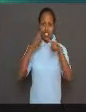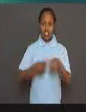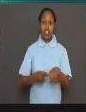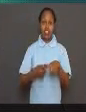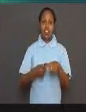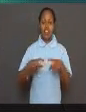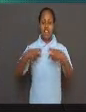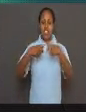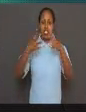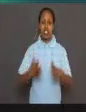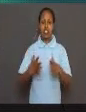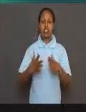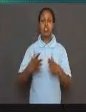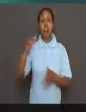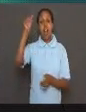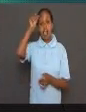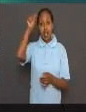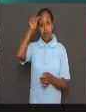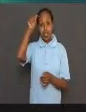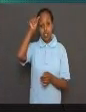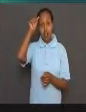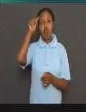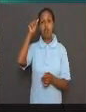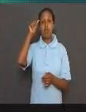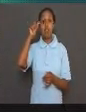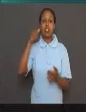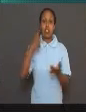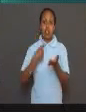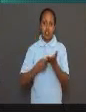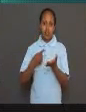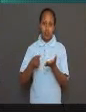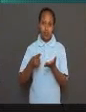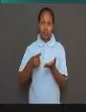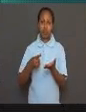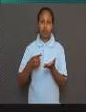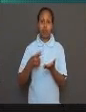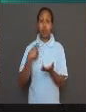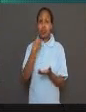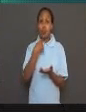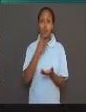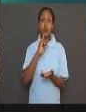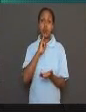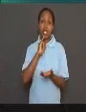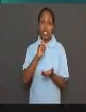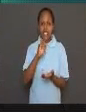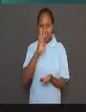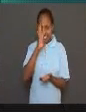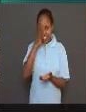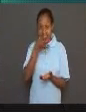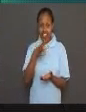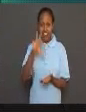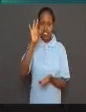physicist Archimedes of Syracuse, who is